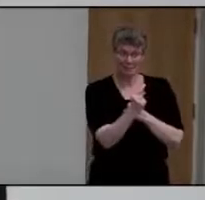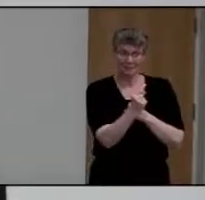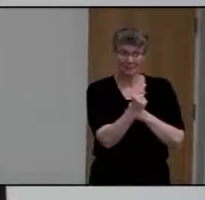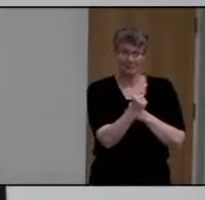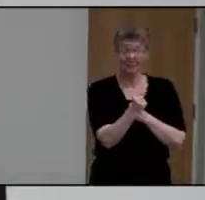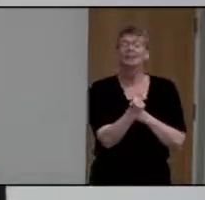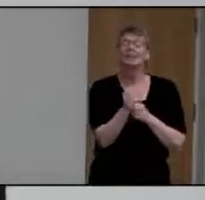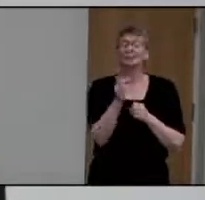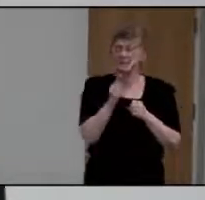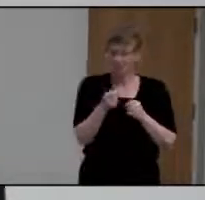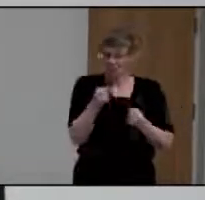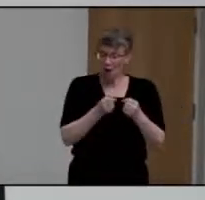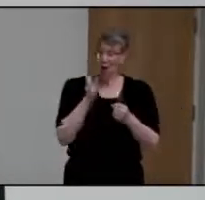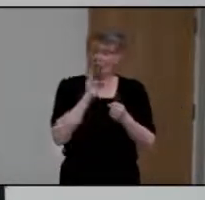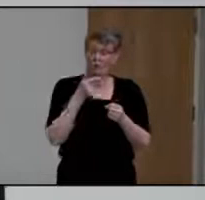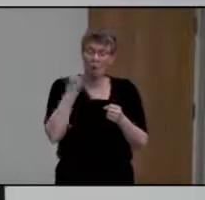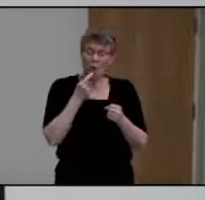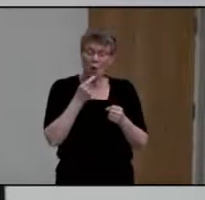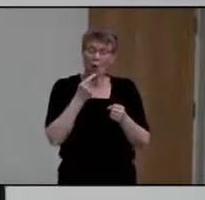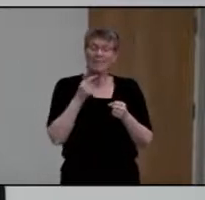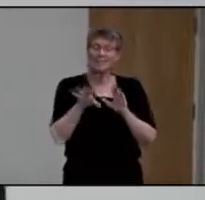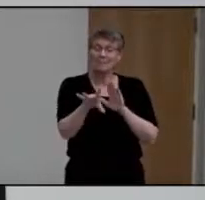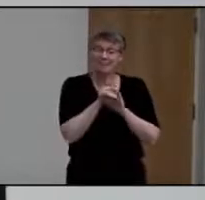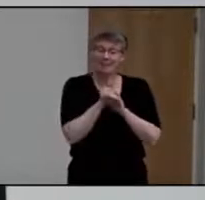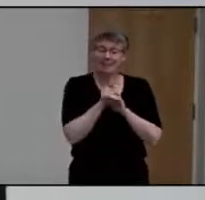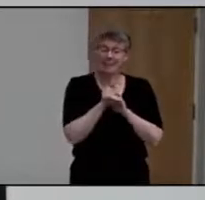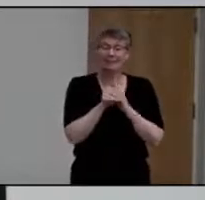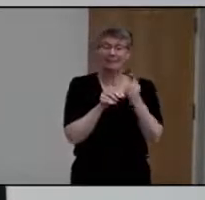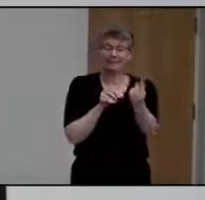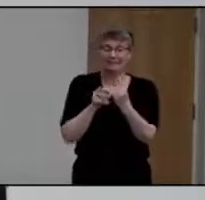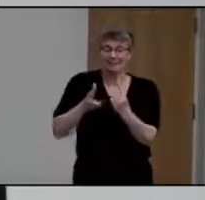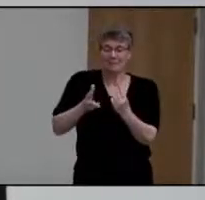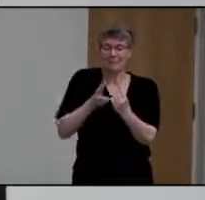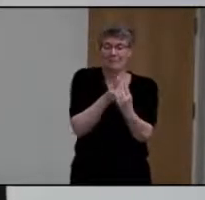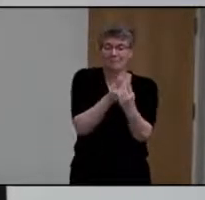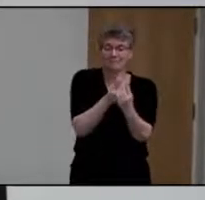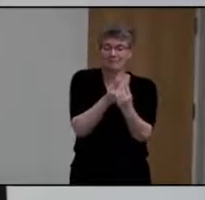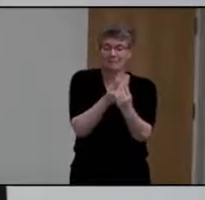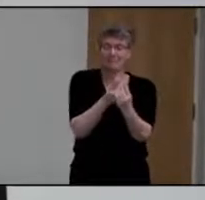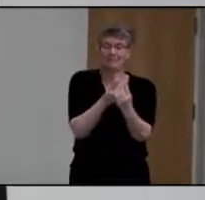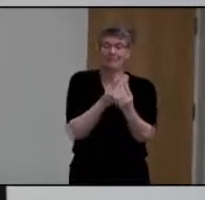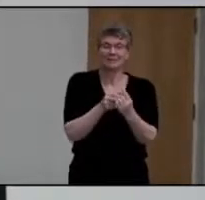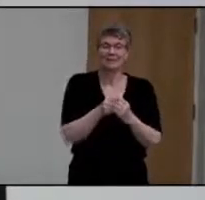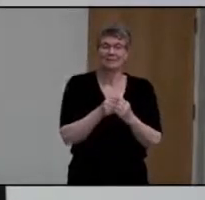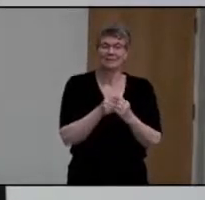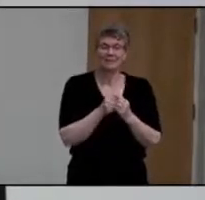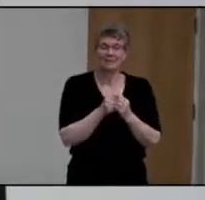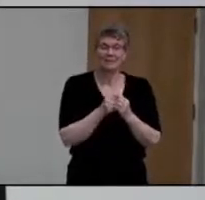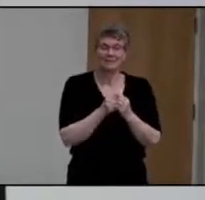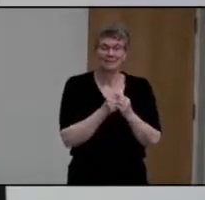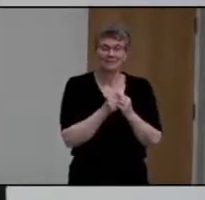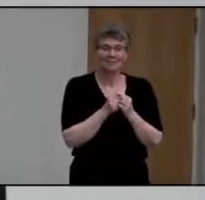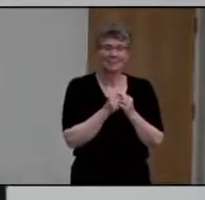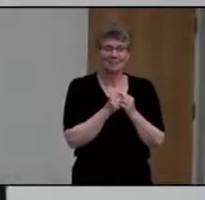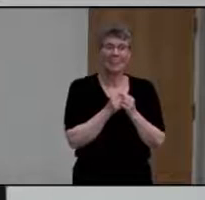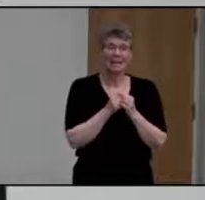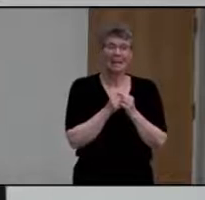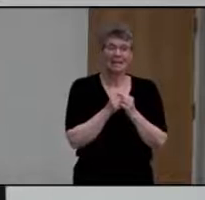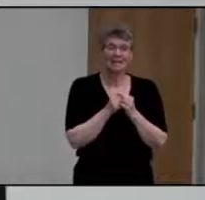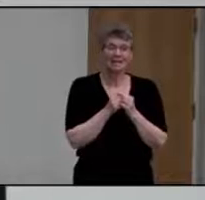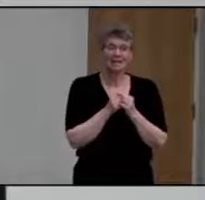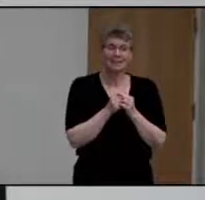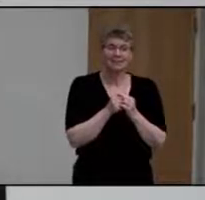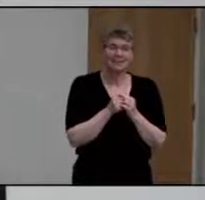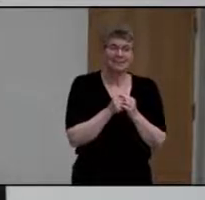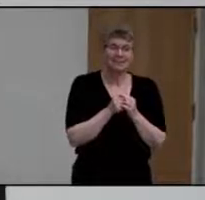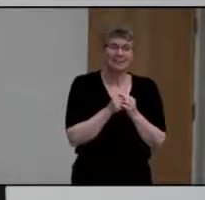always the same. It's always 2 people in the car and 2 people who will be dead. So how do you choose who dies, the people in the car or the pedestrians? And then they give you all these games